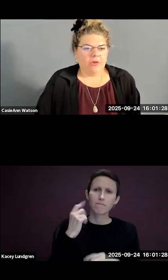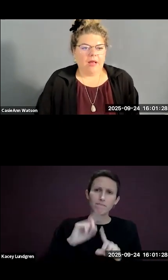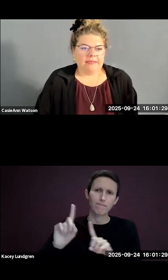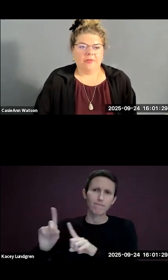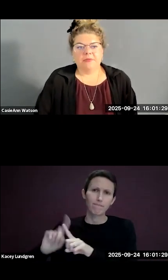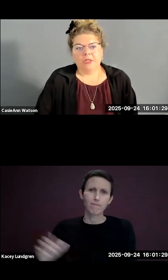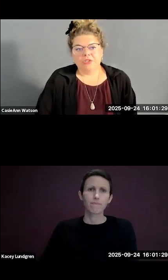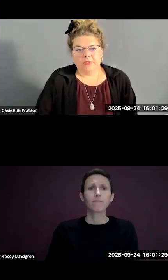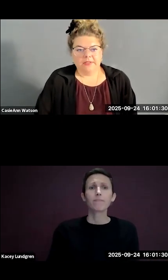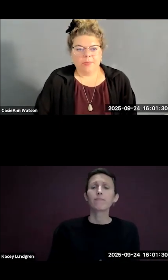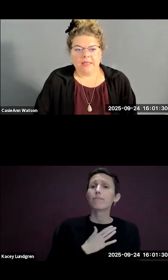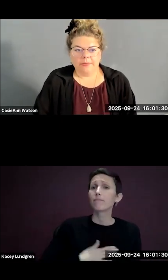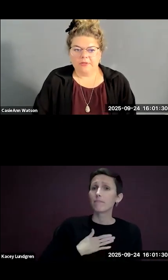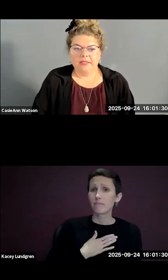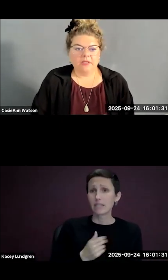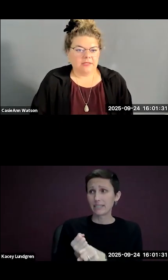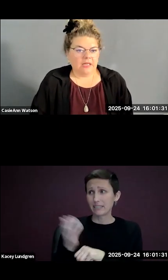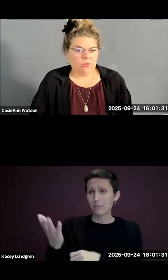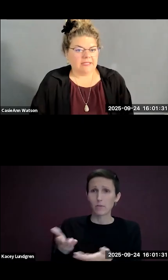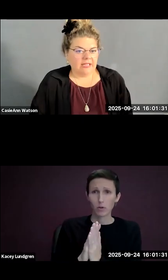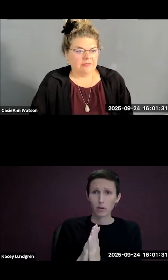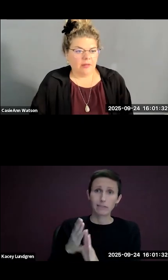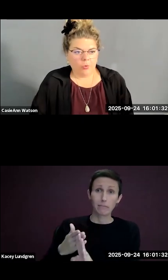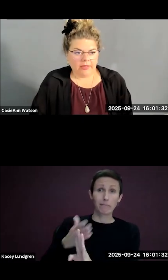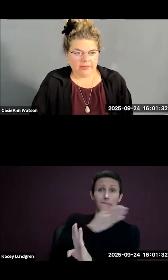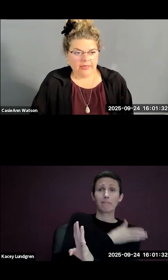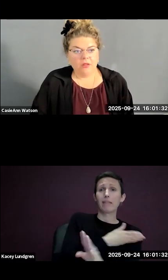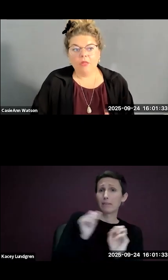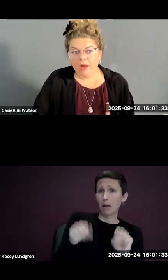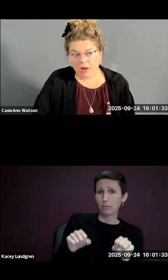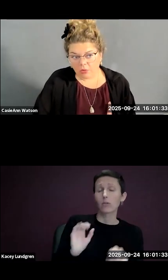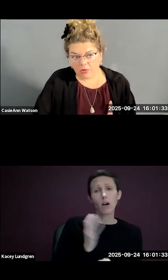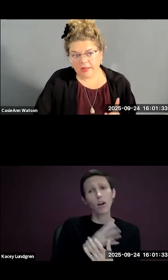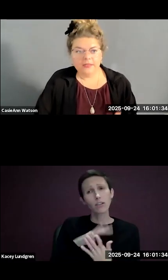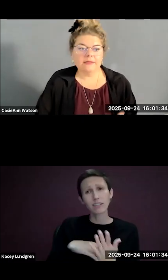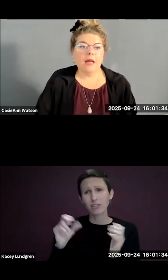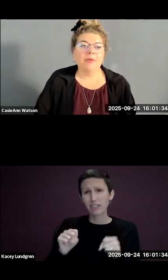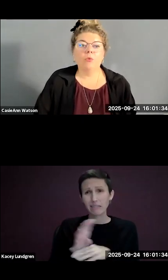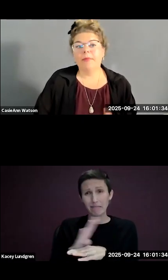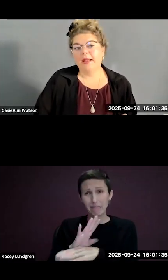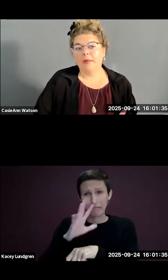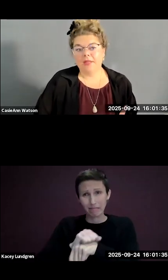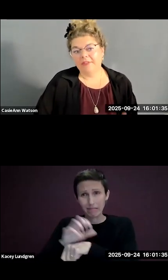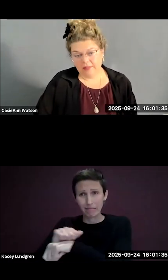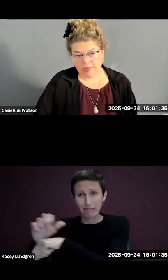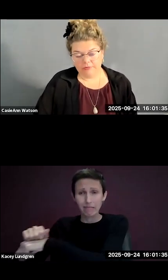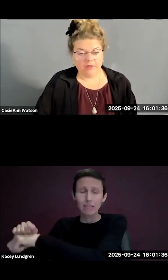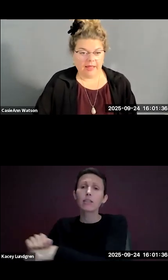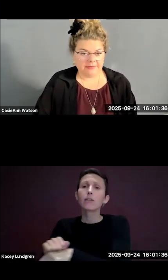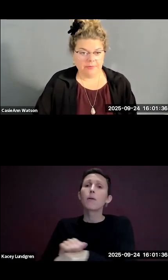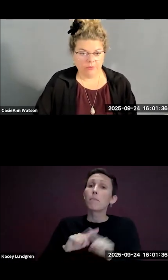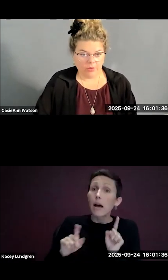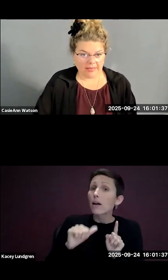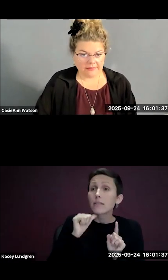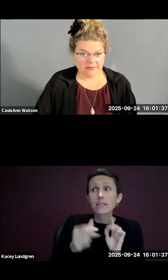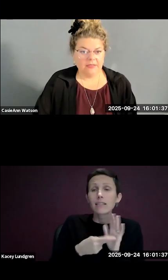Please submit your requests with as much notice as possible since our schedules can fill up quickly, though that does not mean we may not be available for